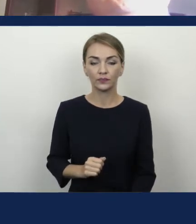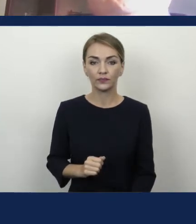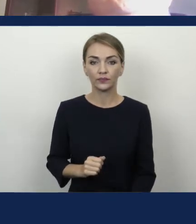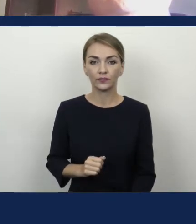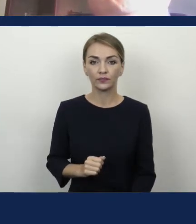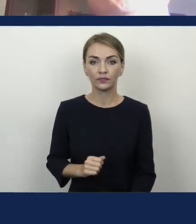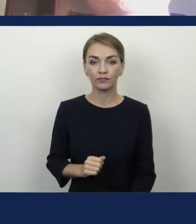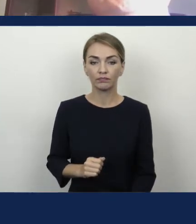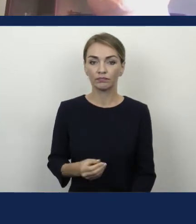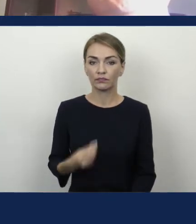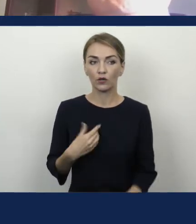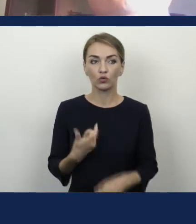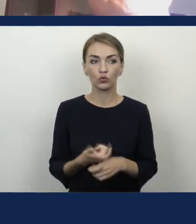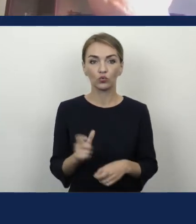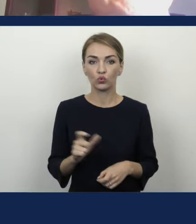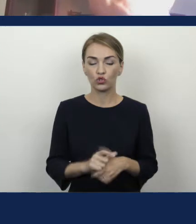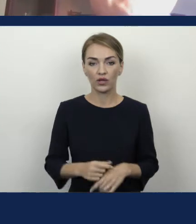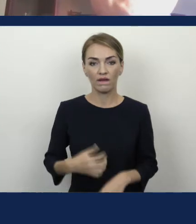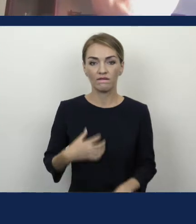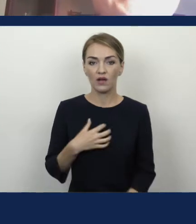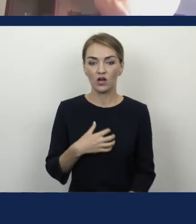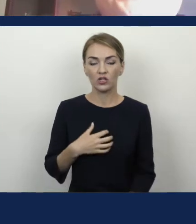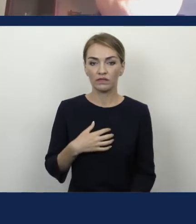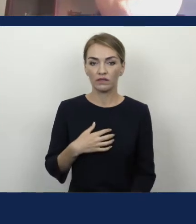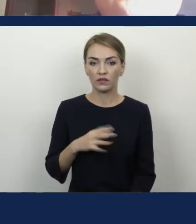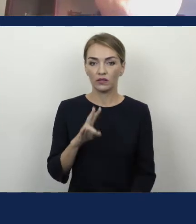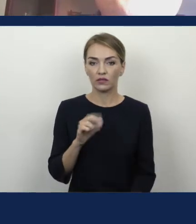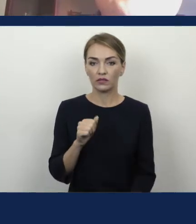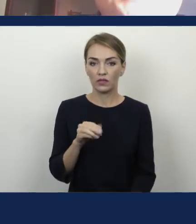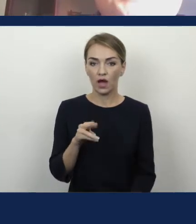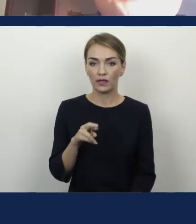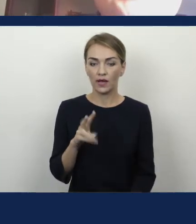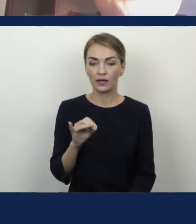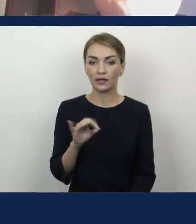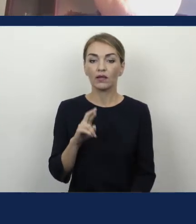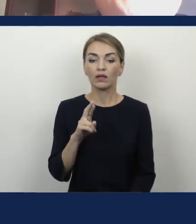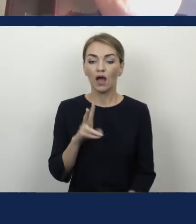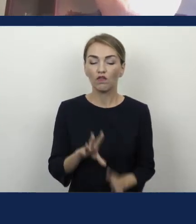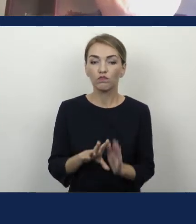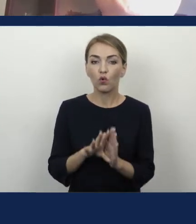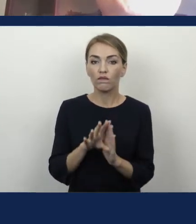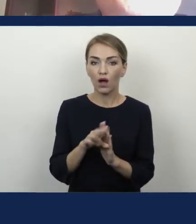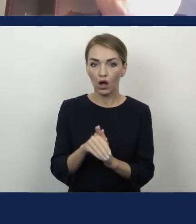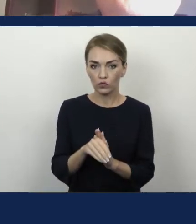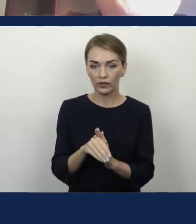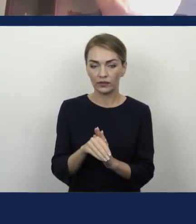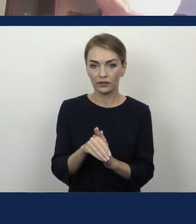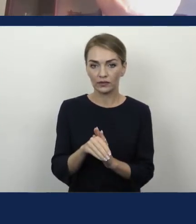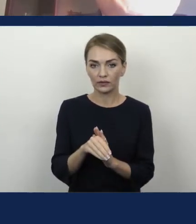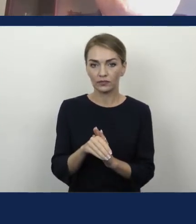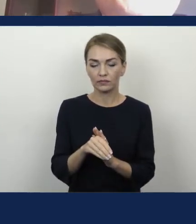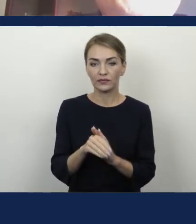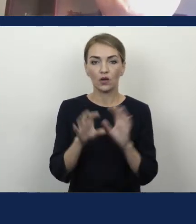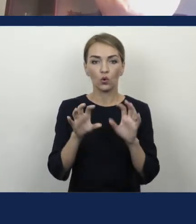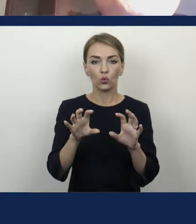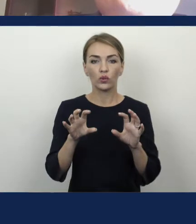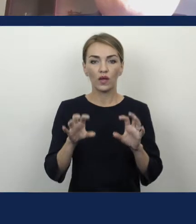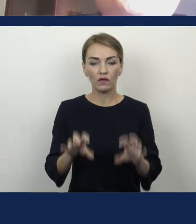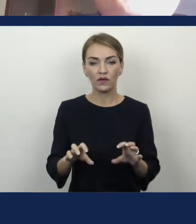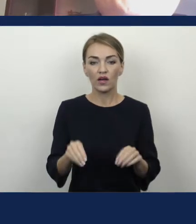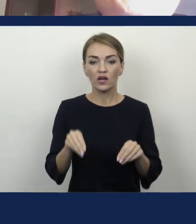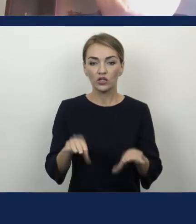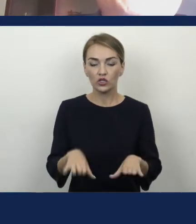a convention must be implemented in the national law. The effect may be significant